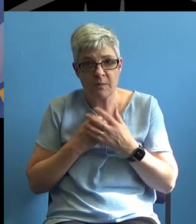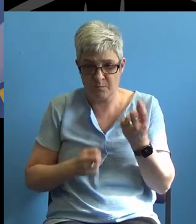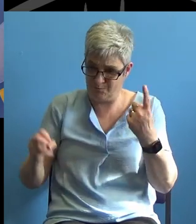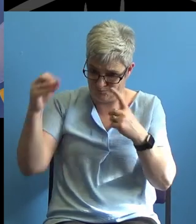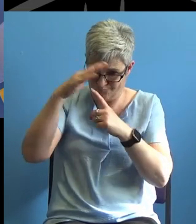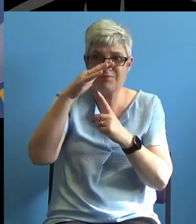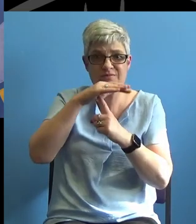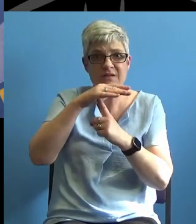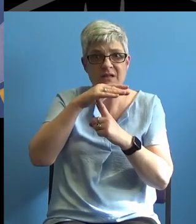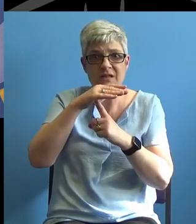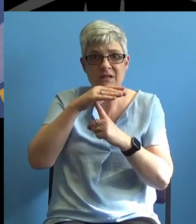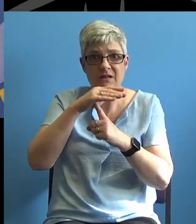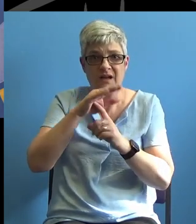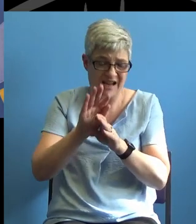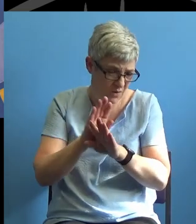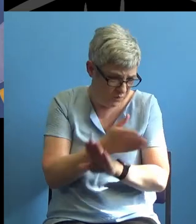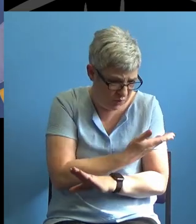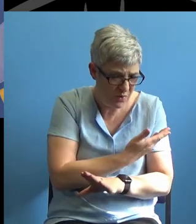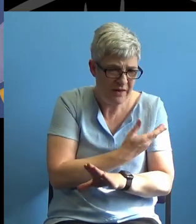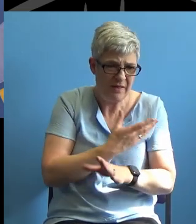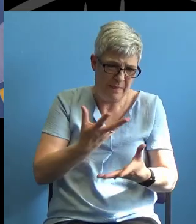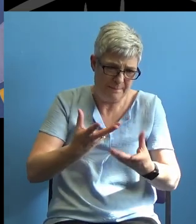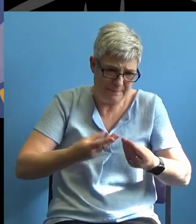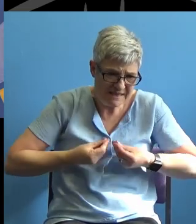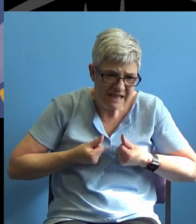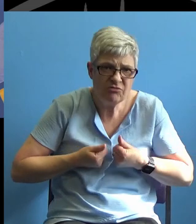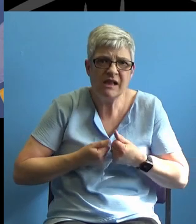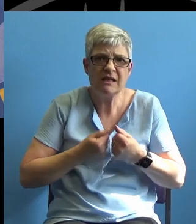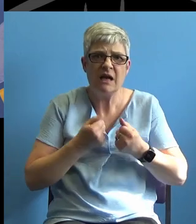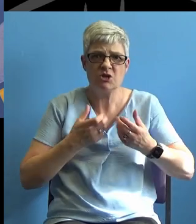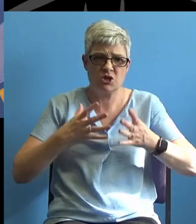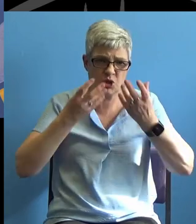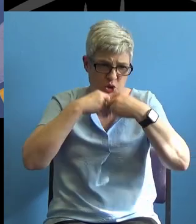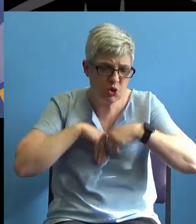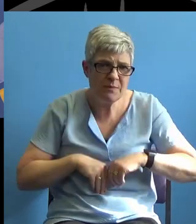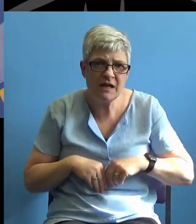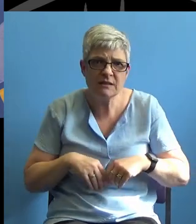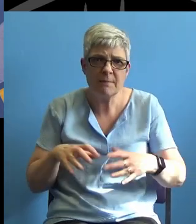the materialism and the consumerism of our world today?